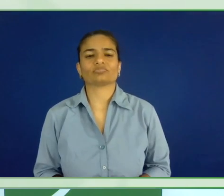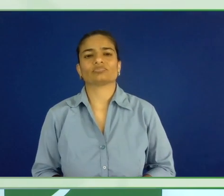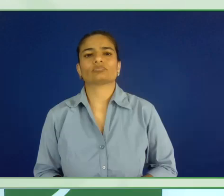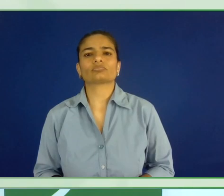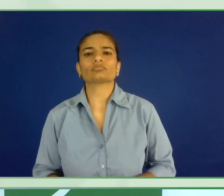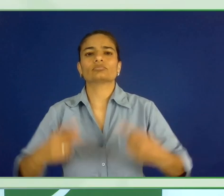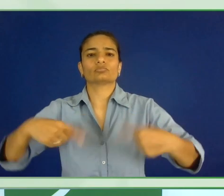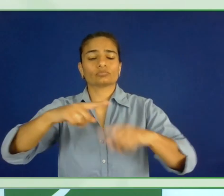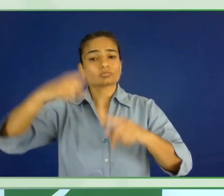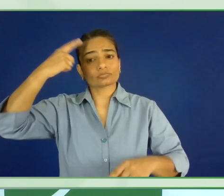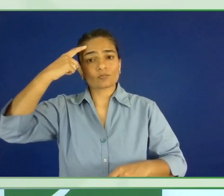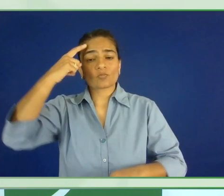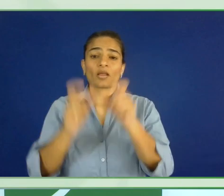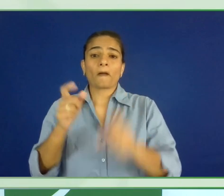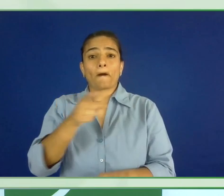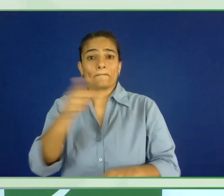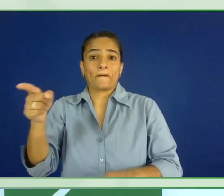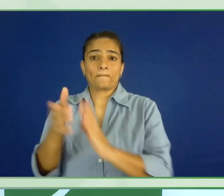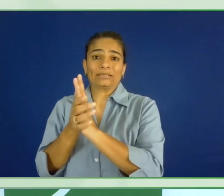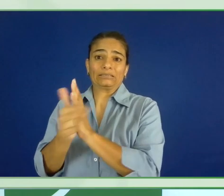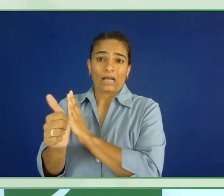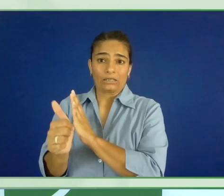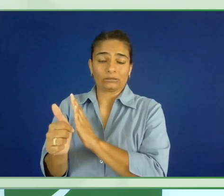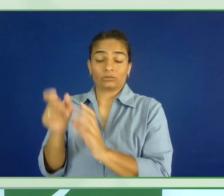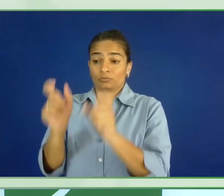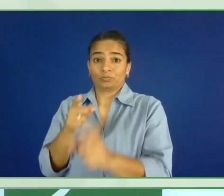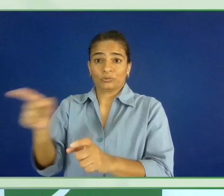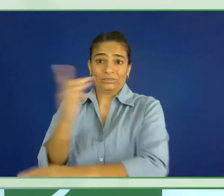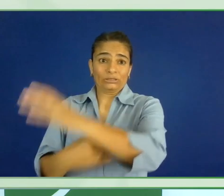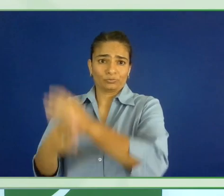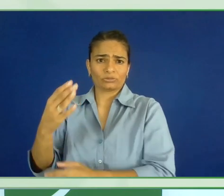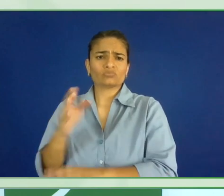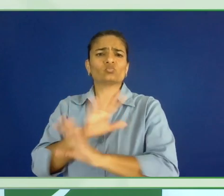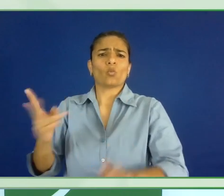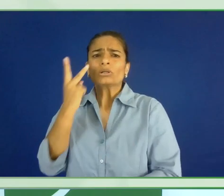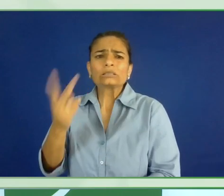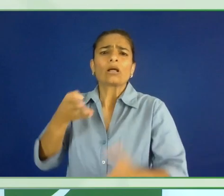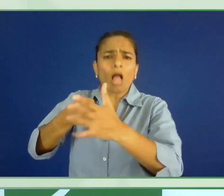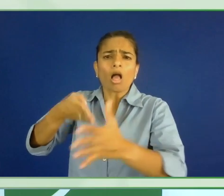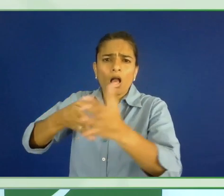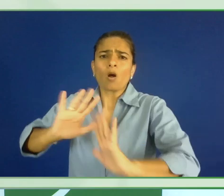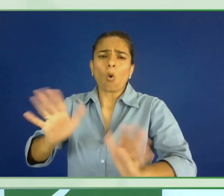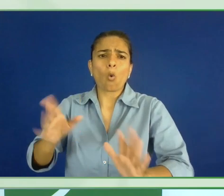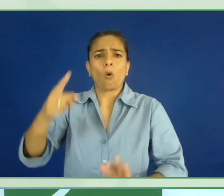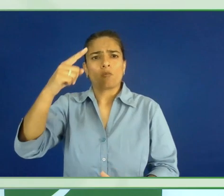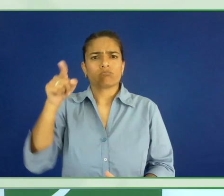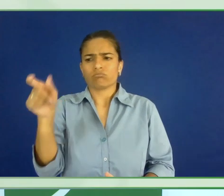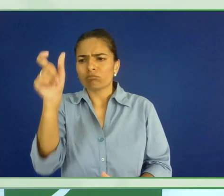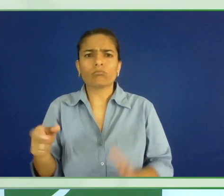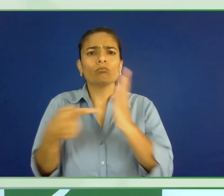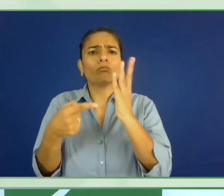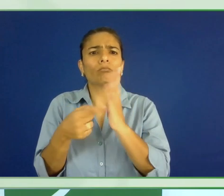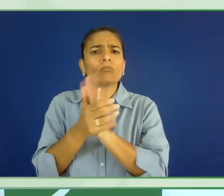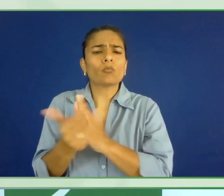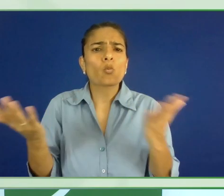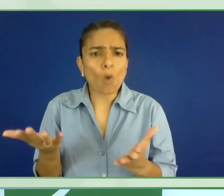have a profile, you need to think about, okay, what's the technical capacity, the personal skills, and the capacities that you need in your life. There